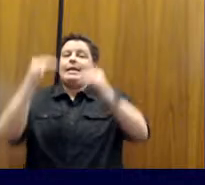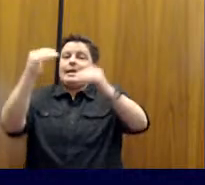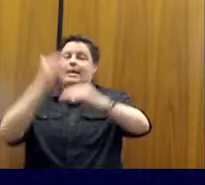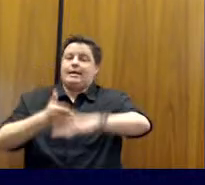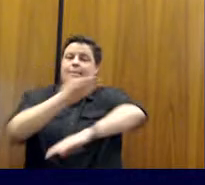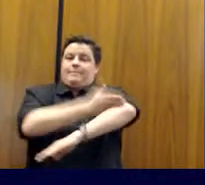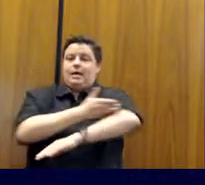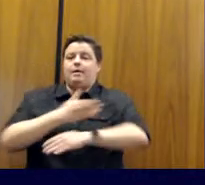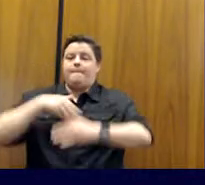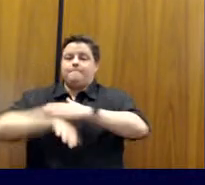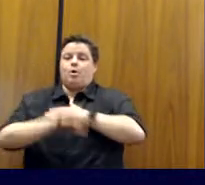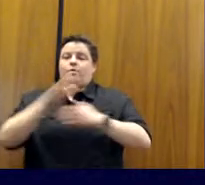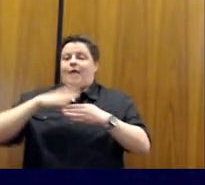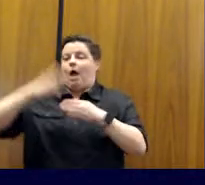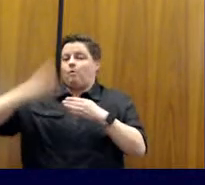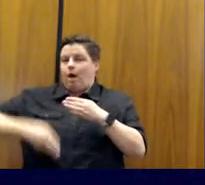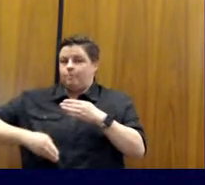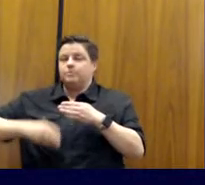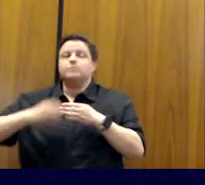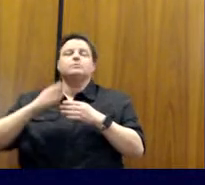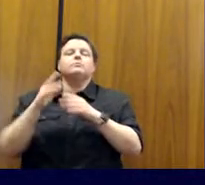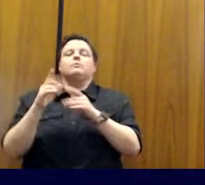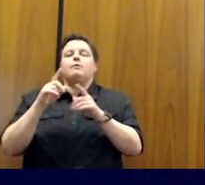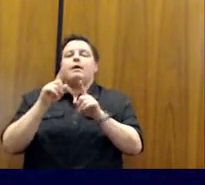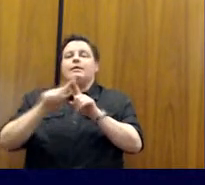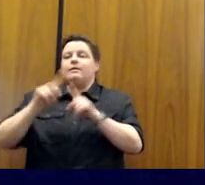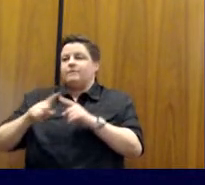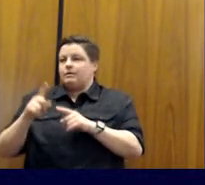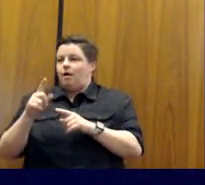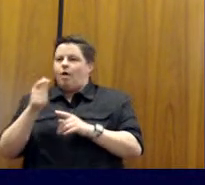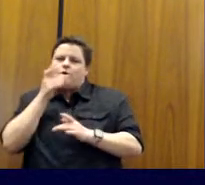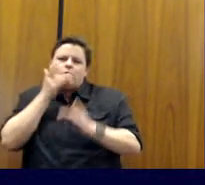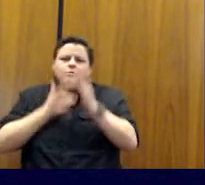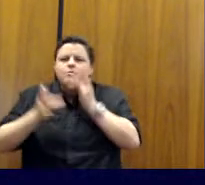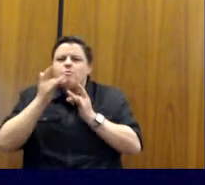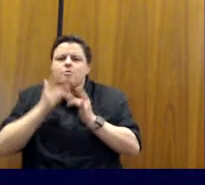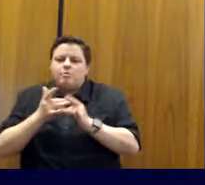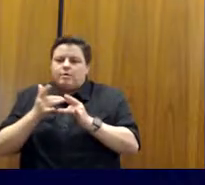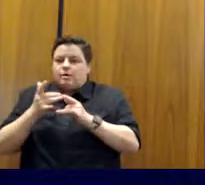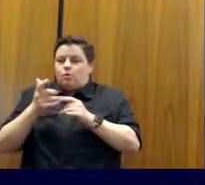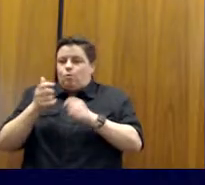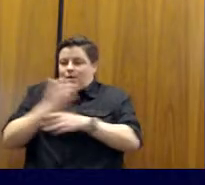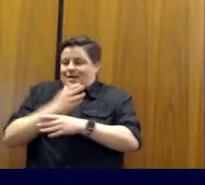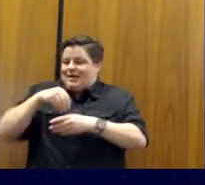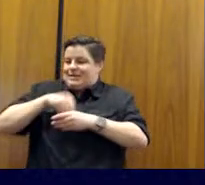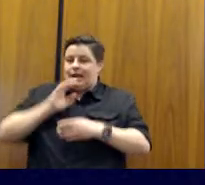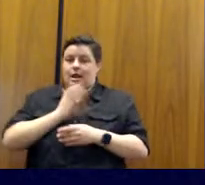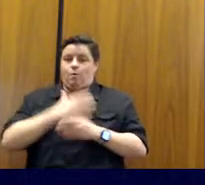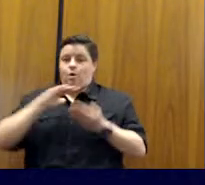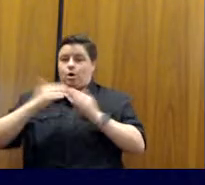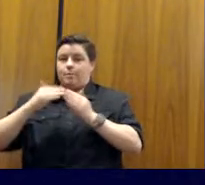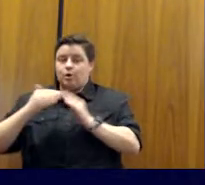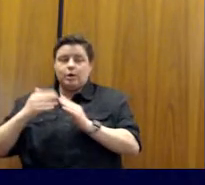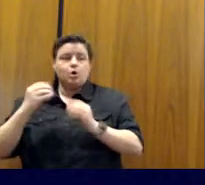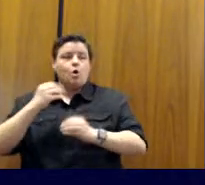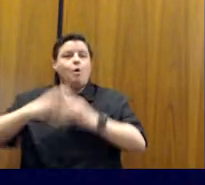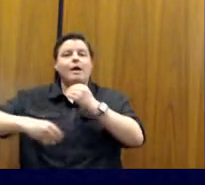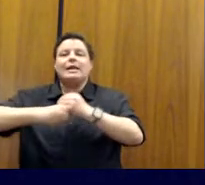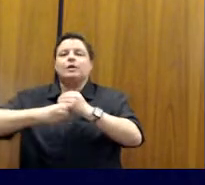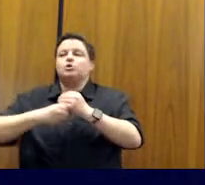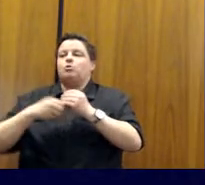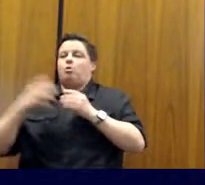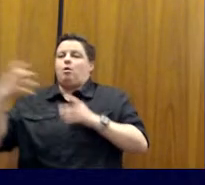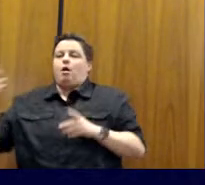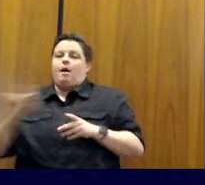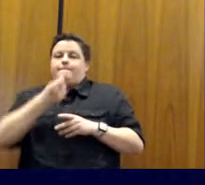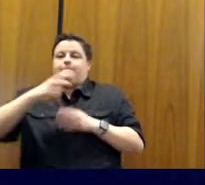disparities, and address underlying causes of inequities within our community. No additional county